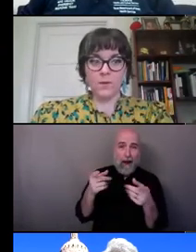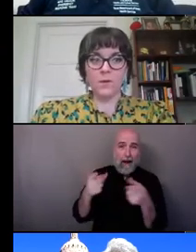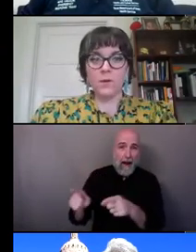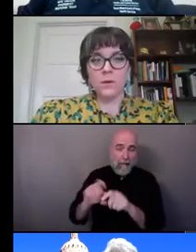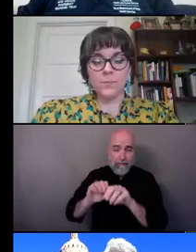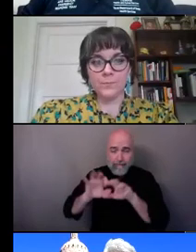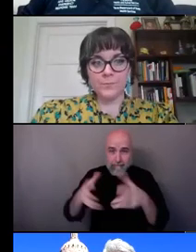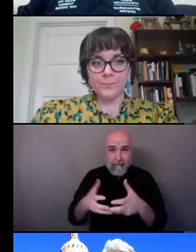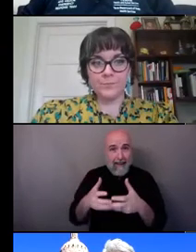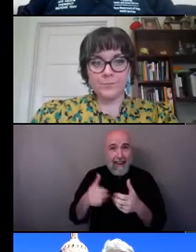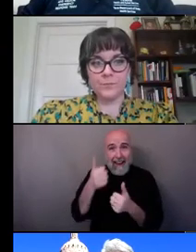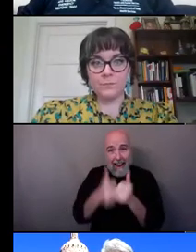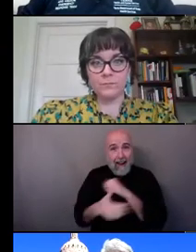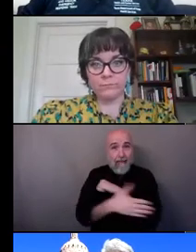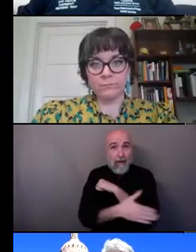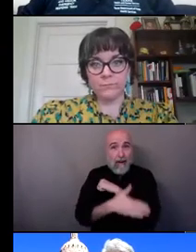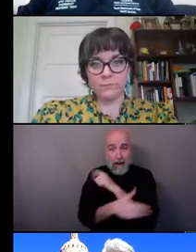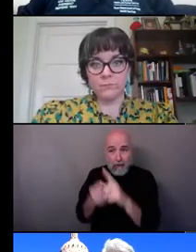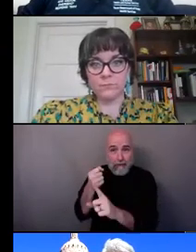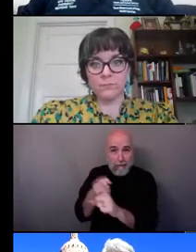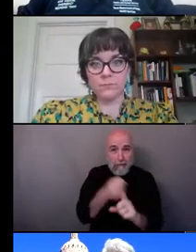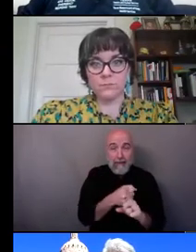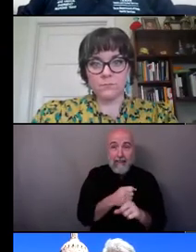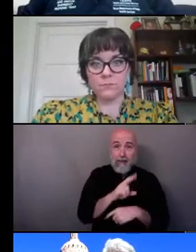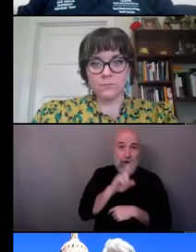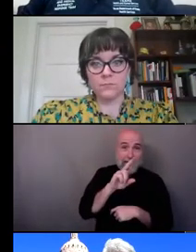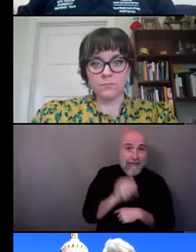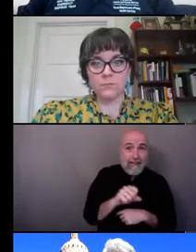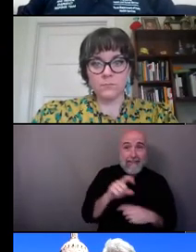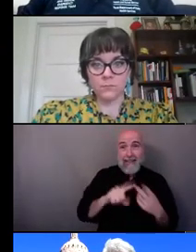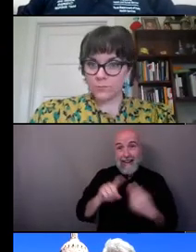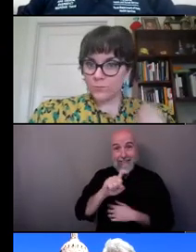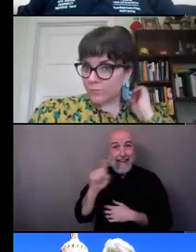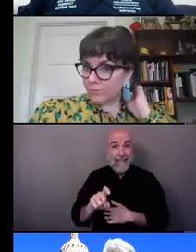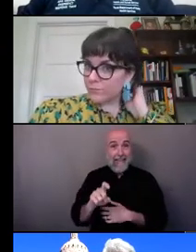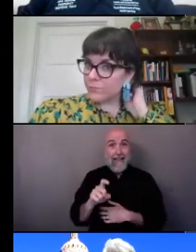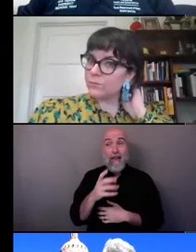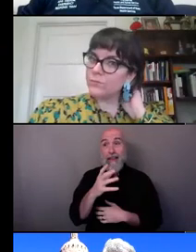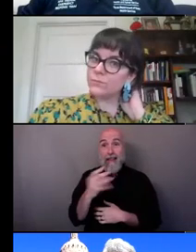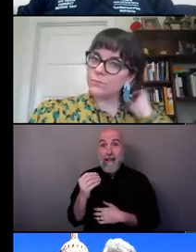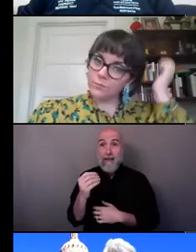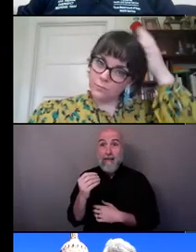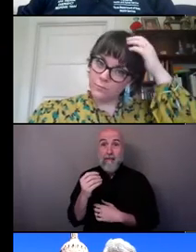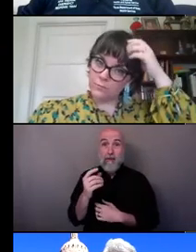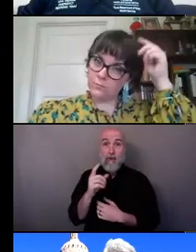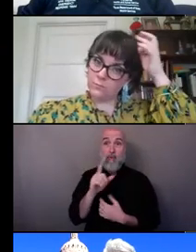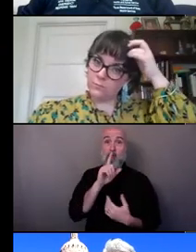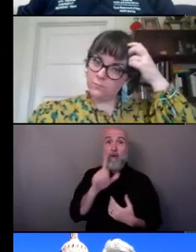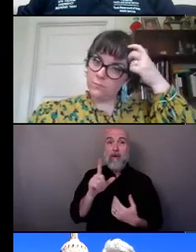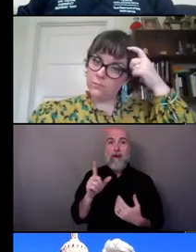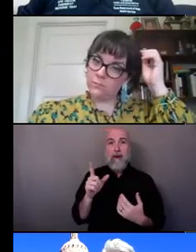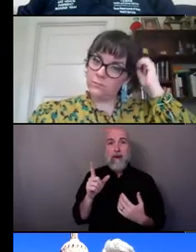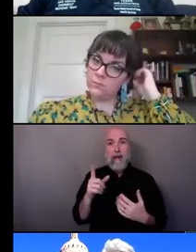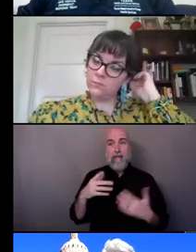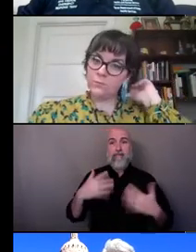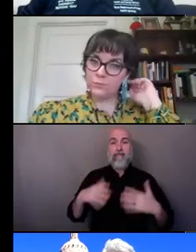affected every country on earth. It's affected the United States. It's affected Texas. And it's had really taken quite